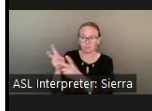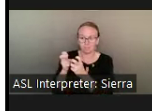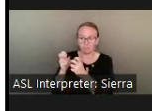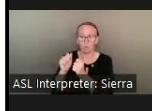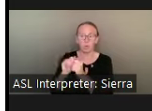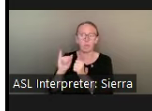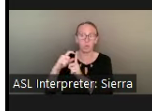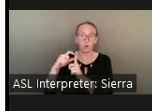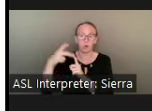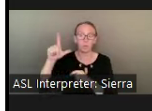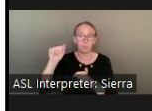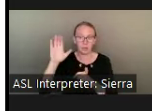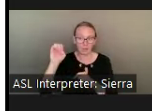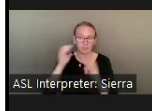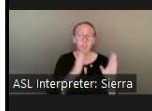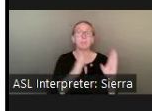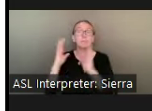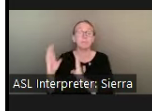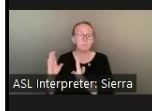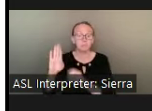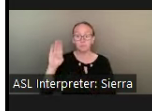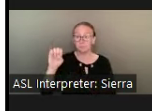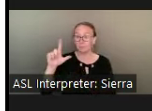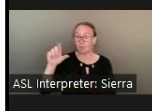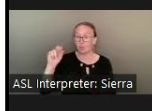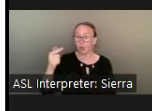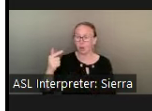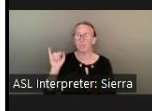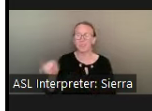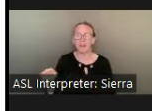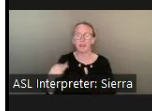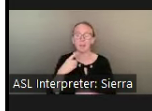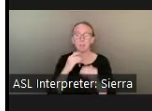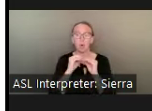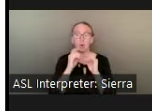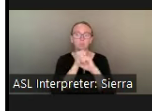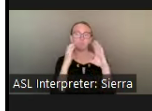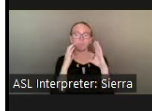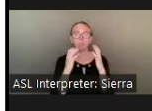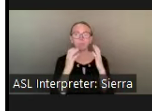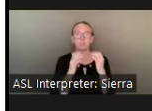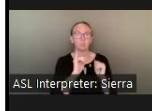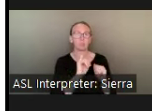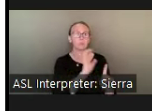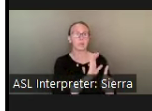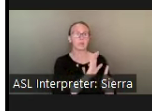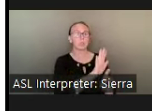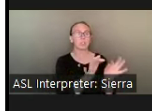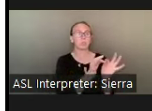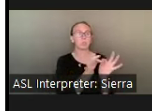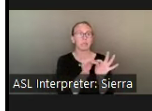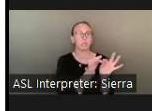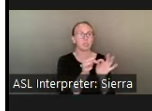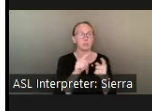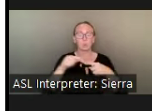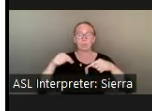words like belong, I ended up kind of thinking about, I was thinking about Castle's relationship to this place specifically and his